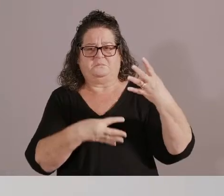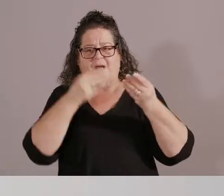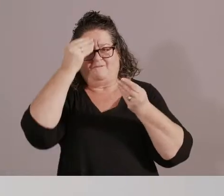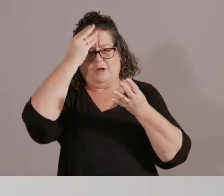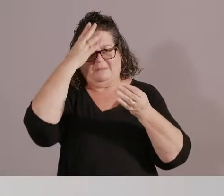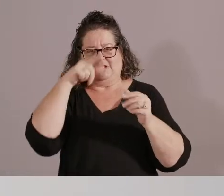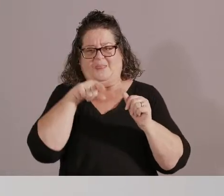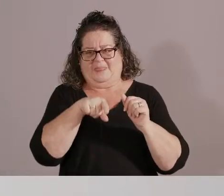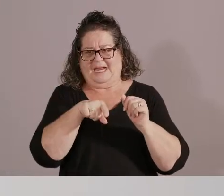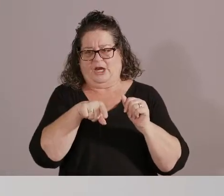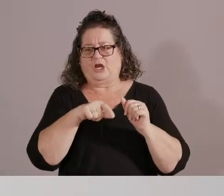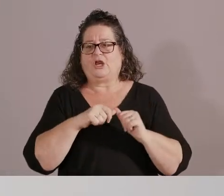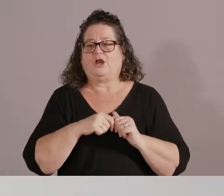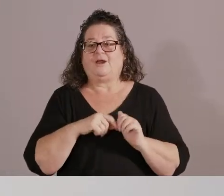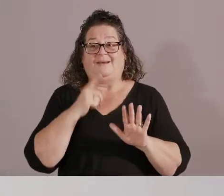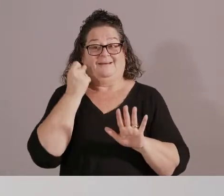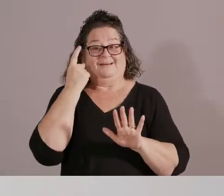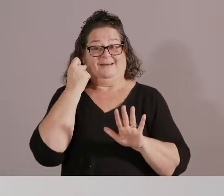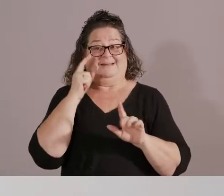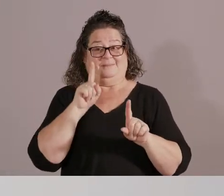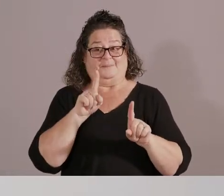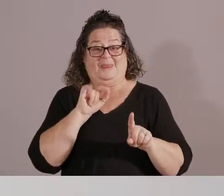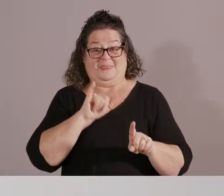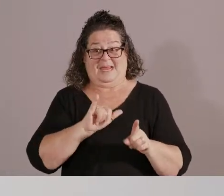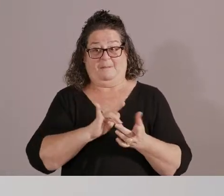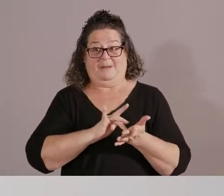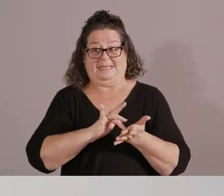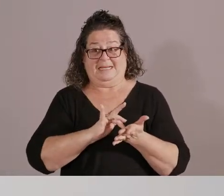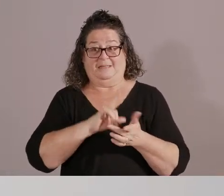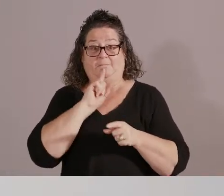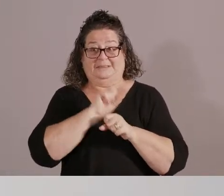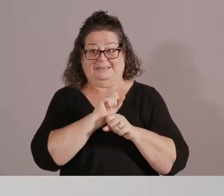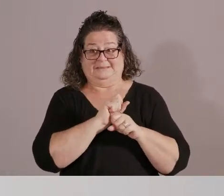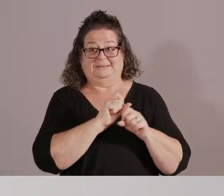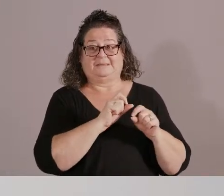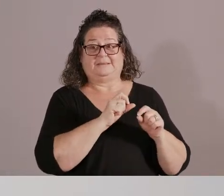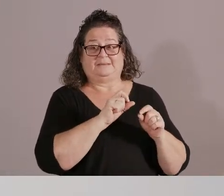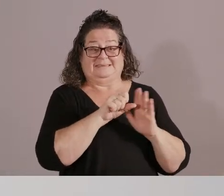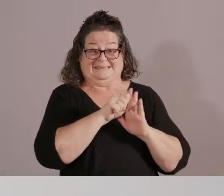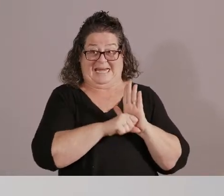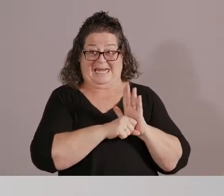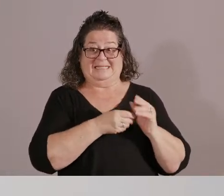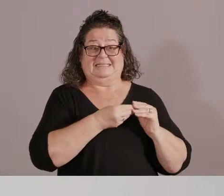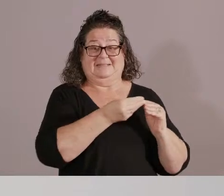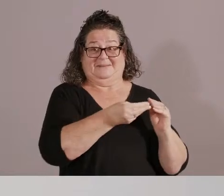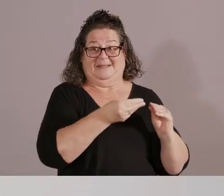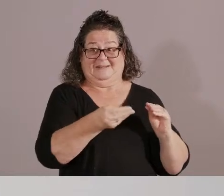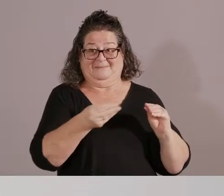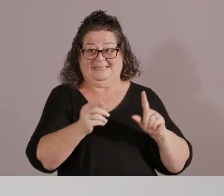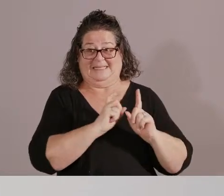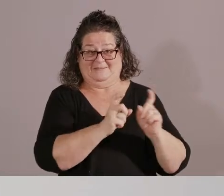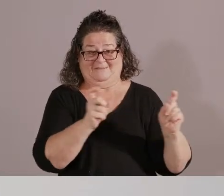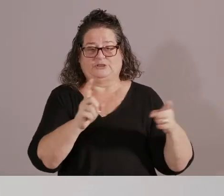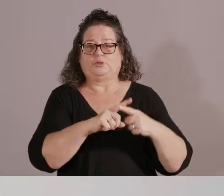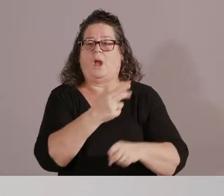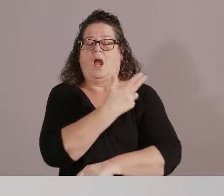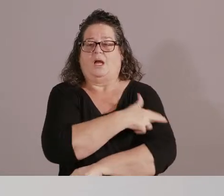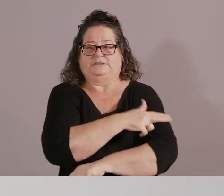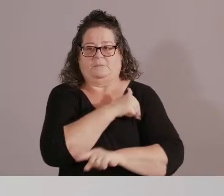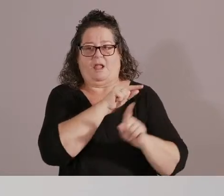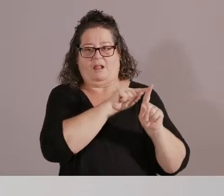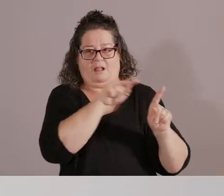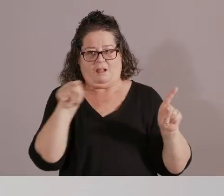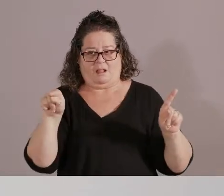state health department to providers in our community. So we've been partnering with hospitals, as well as outpatient treatment centers